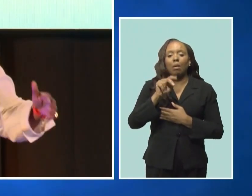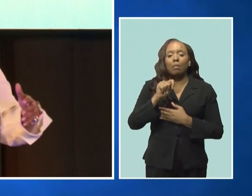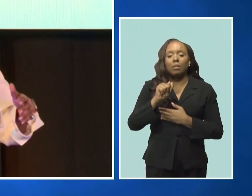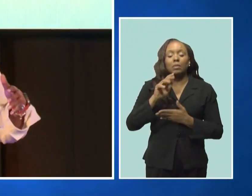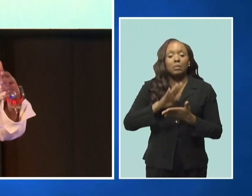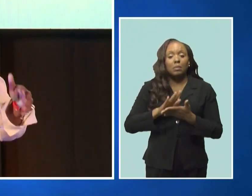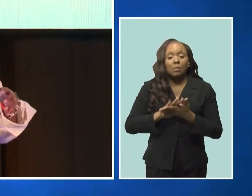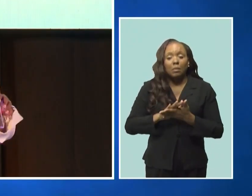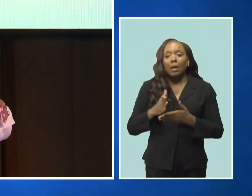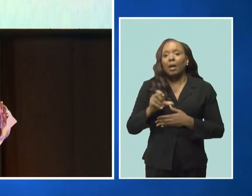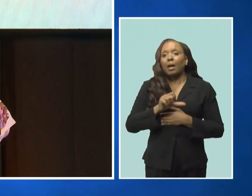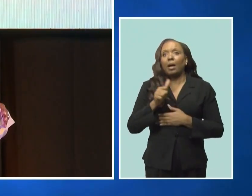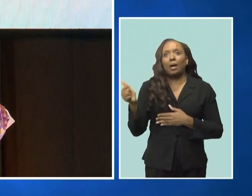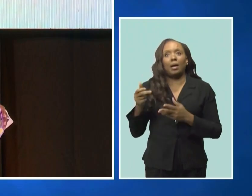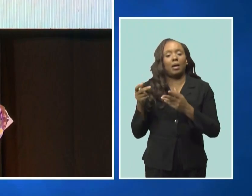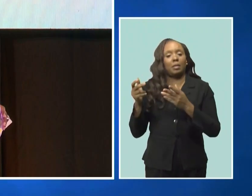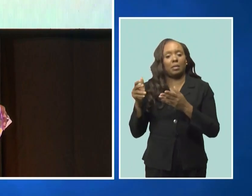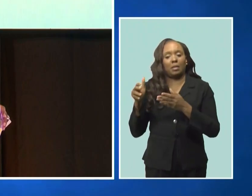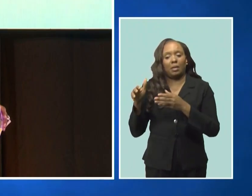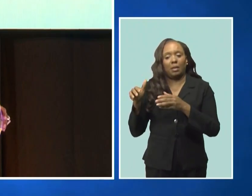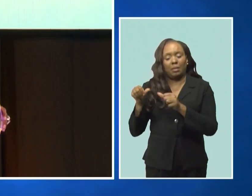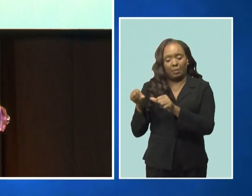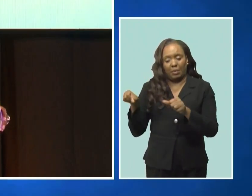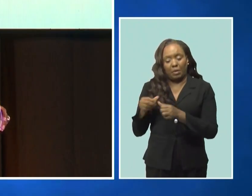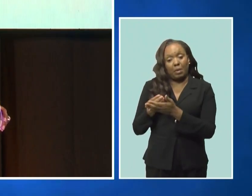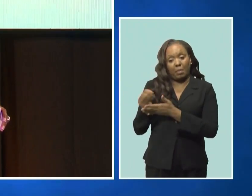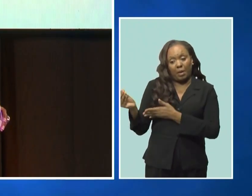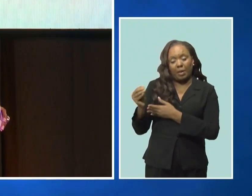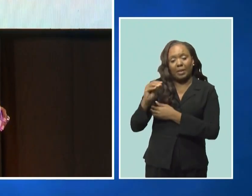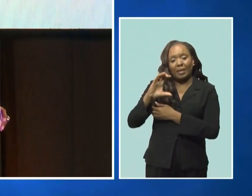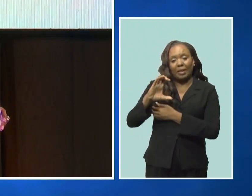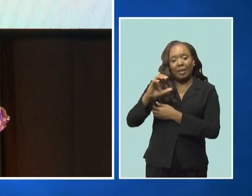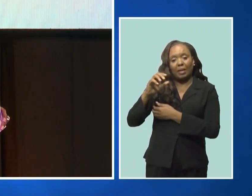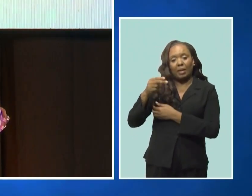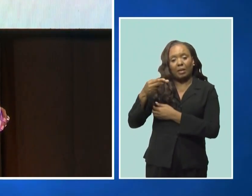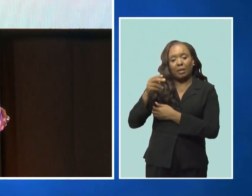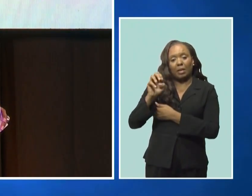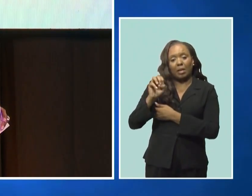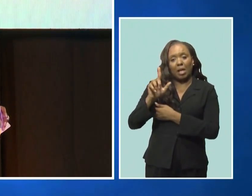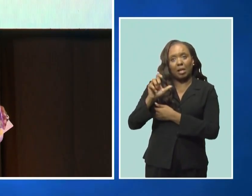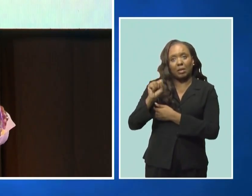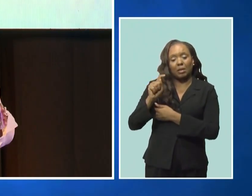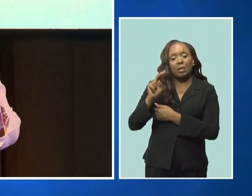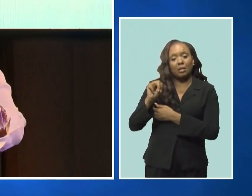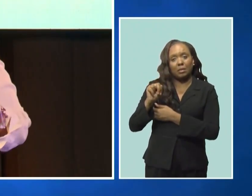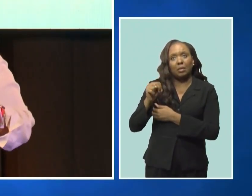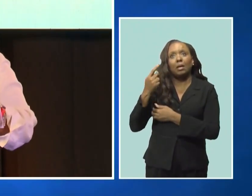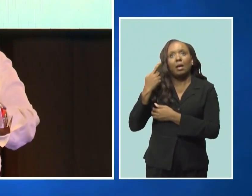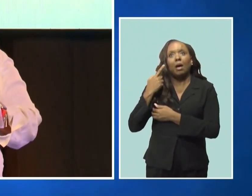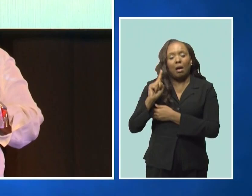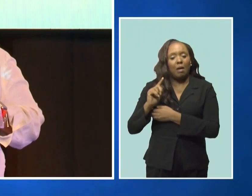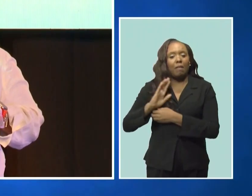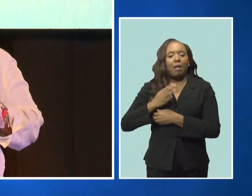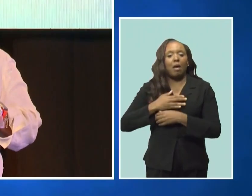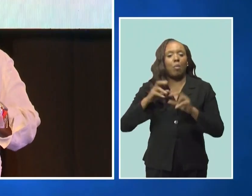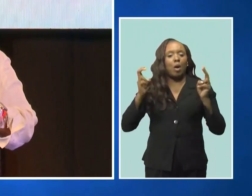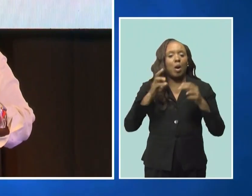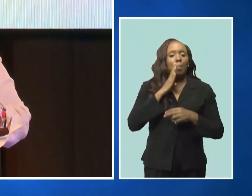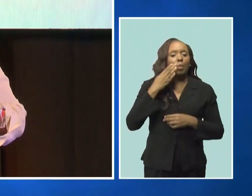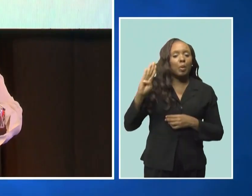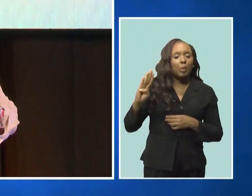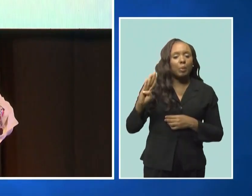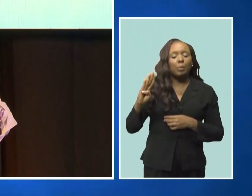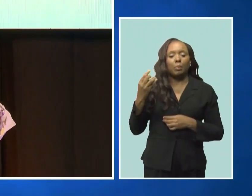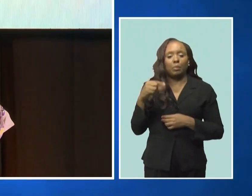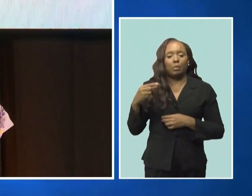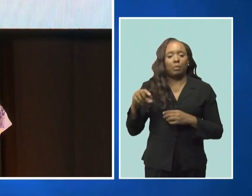a school that is focused also on preparing students in the specialist areas for the blue-green economy, should that be the wish